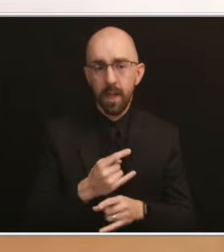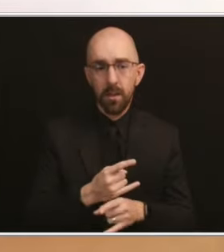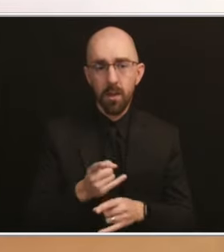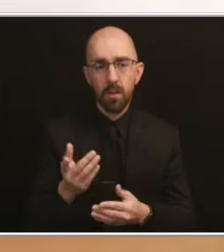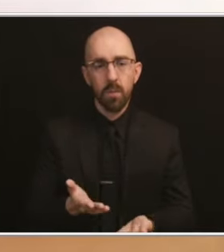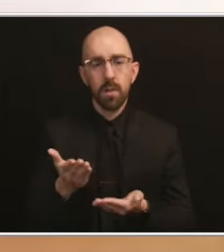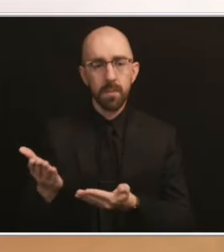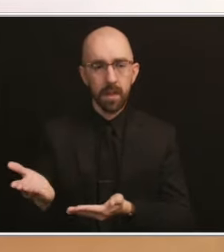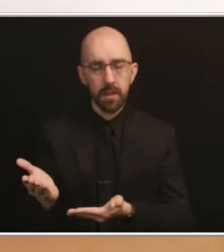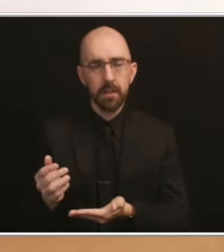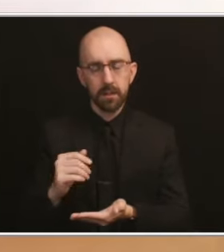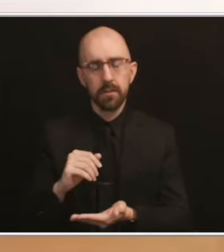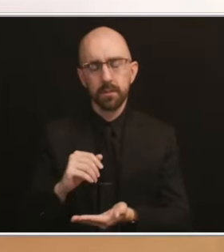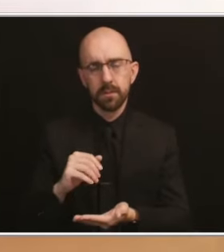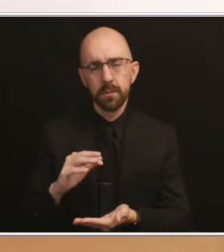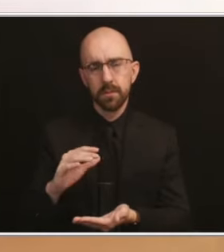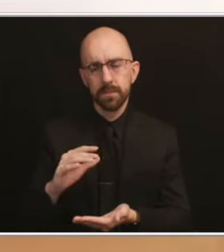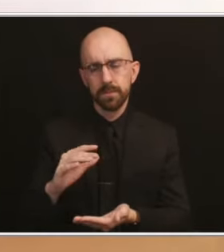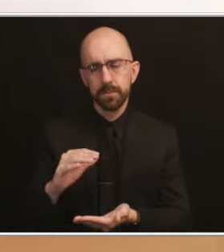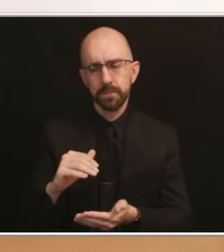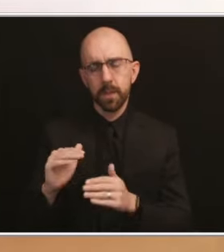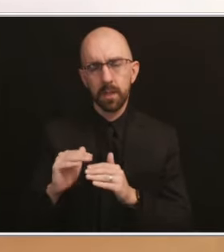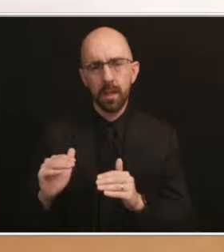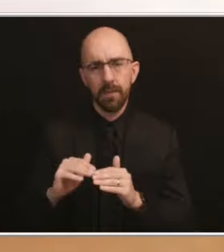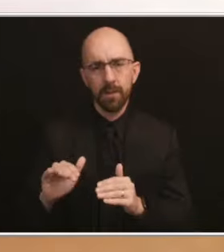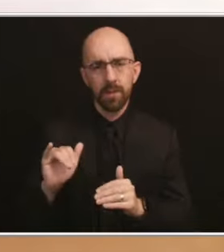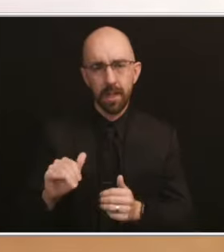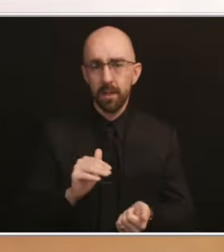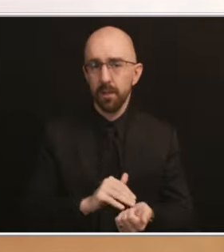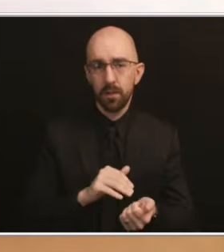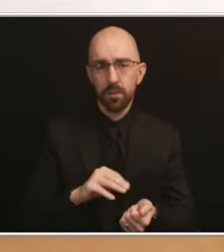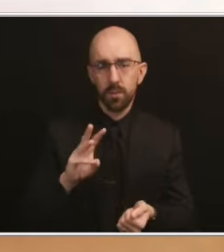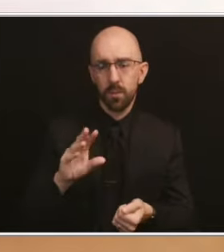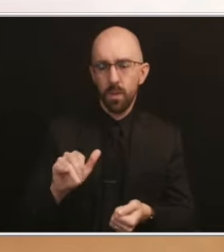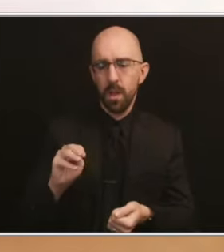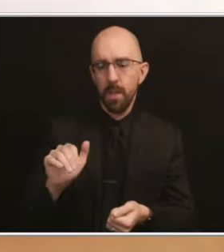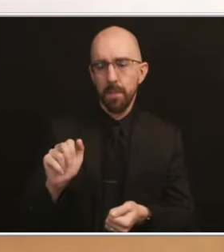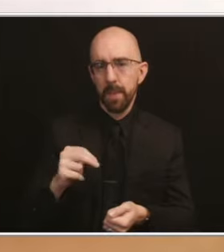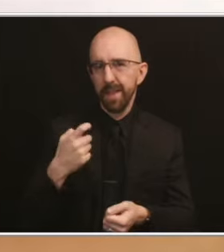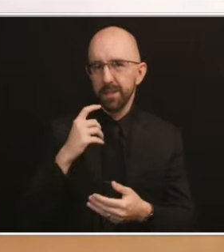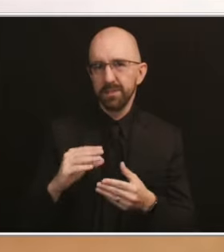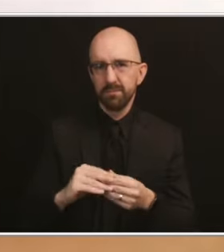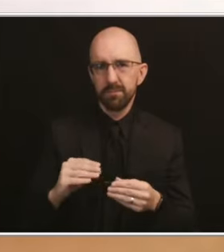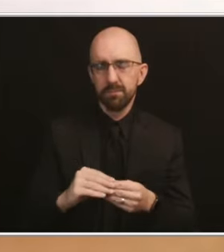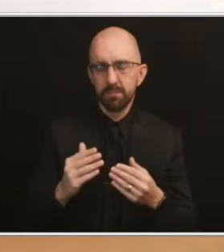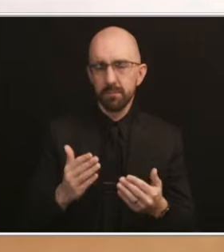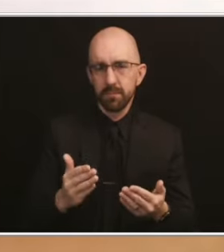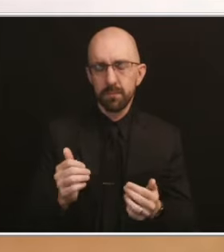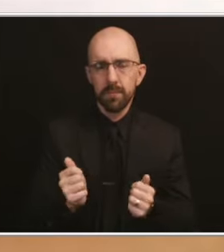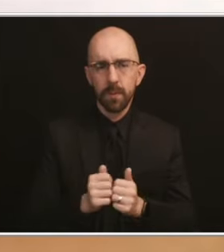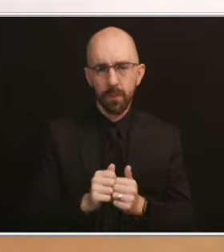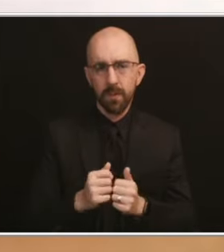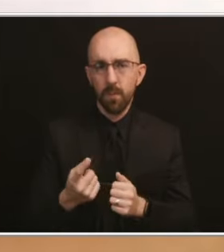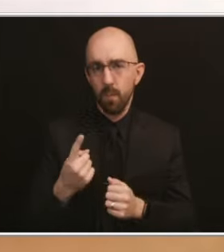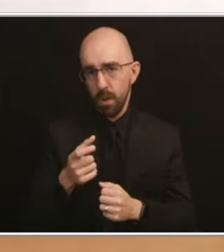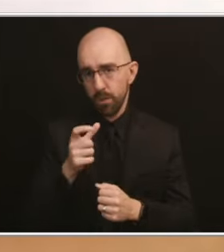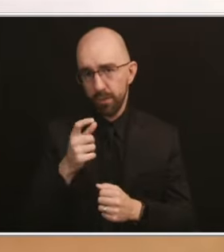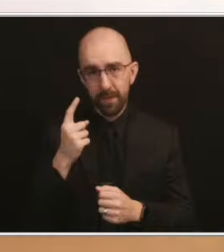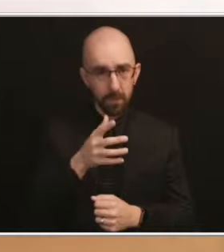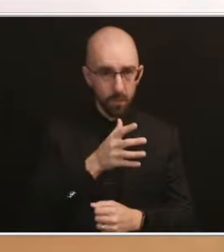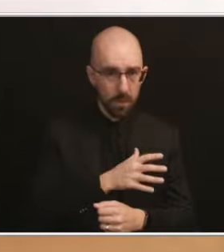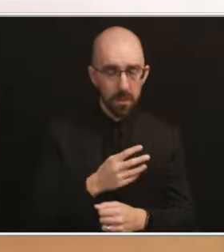recommended the levels that Dr. Weinman indicated, with 1 drink for women and